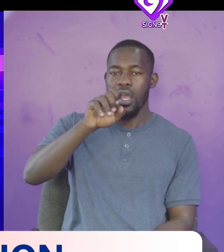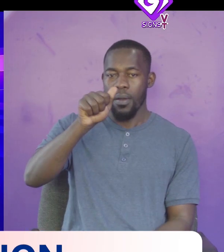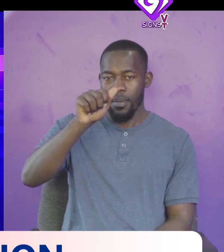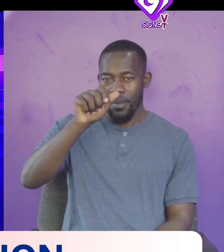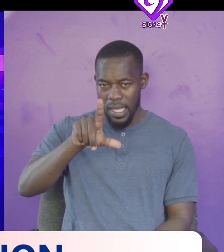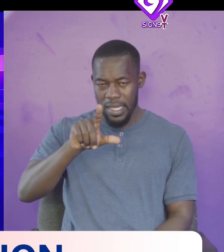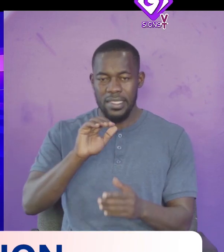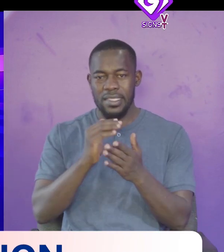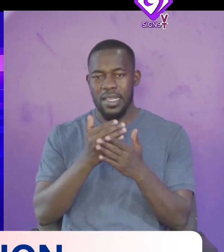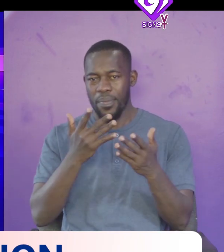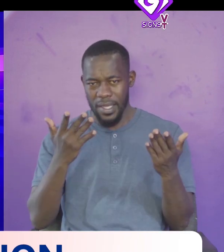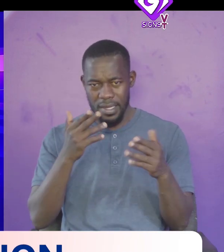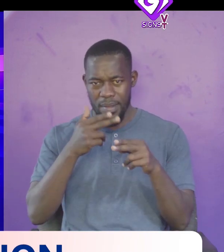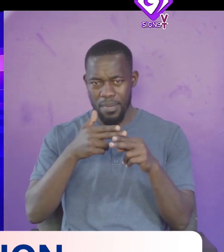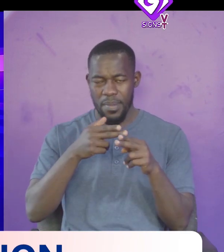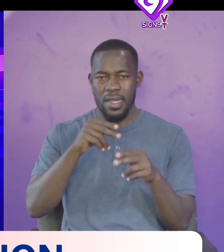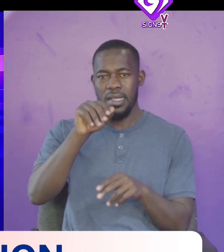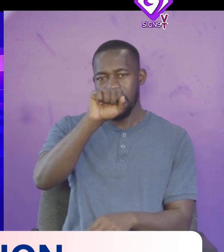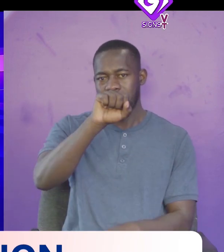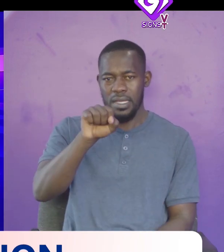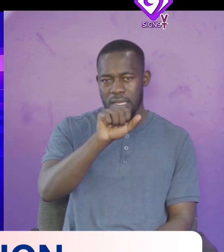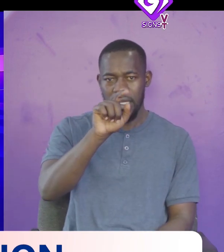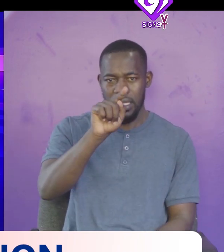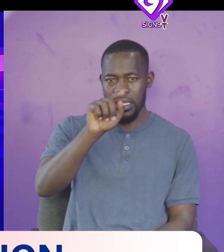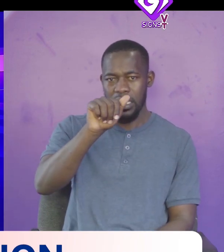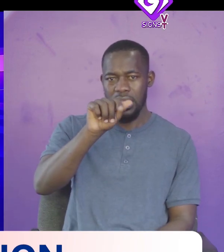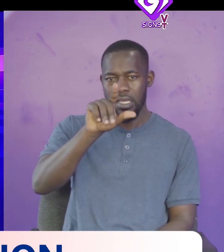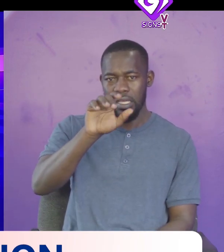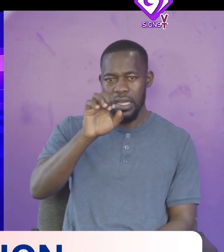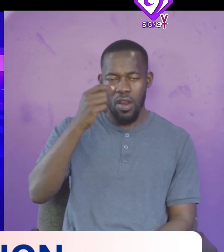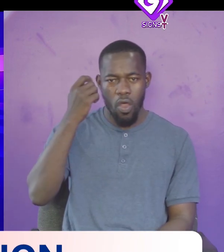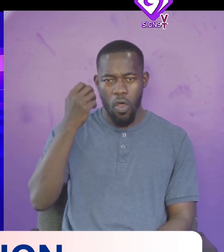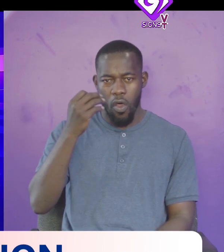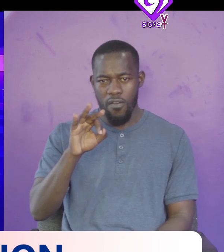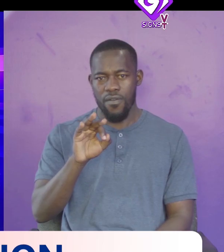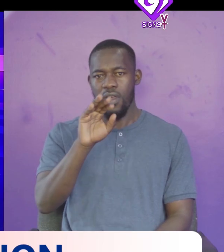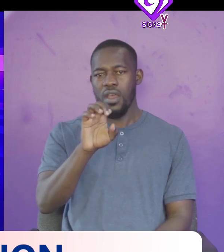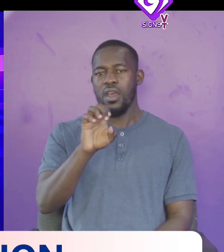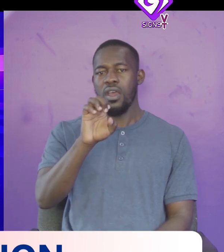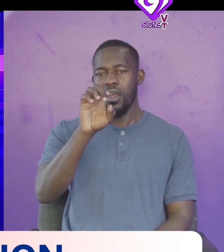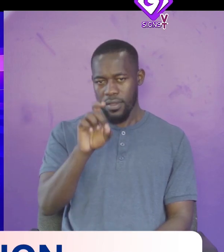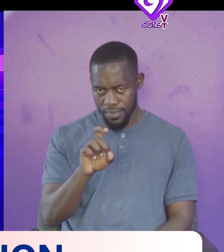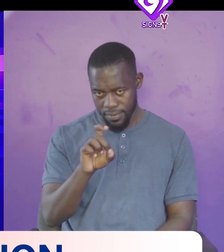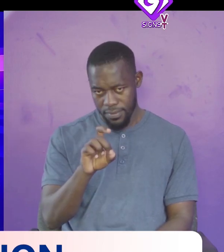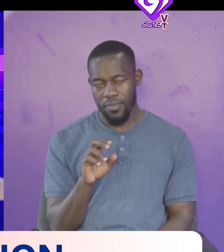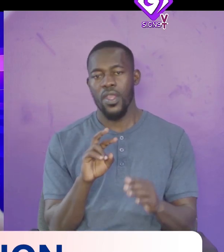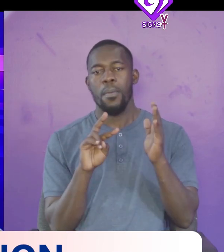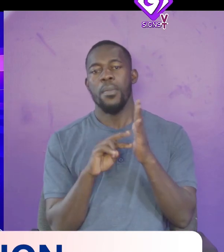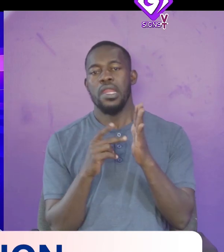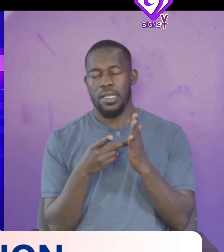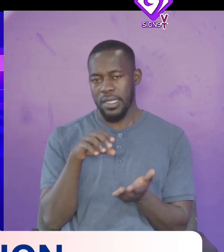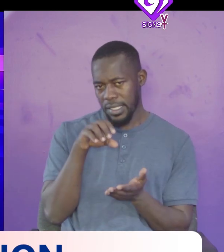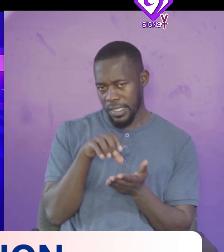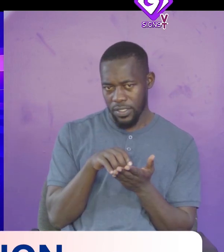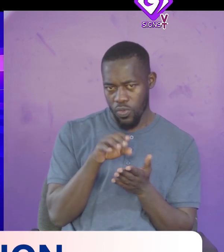is discussed as the first item to ensure that now your case will be taken to Court of